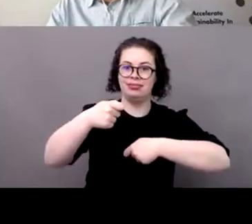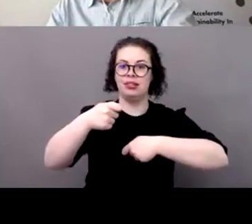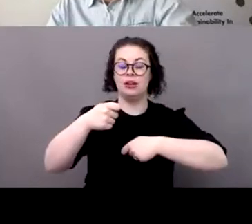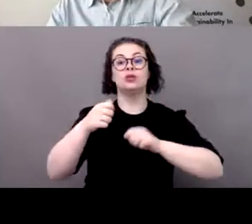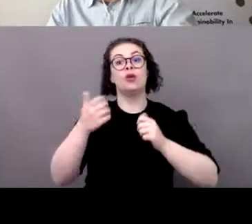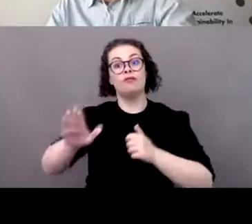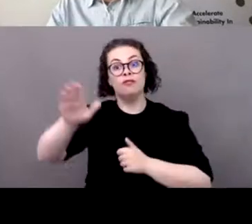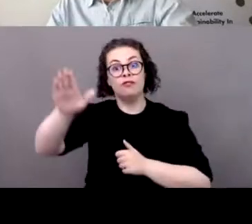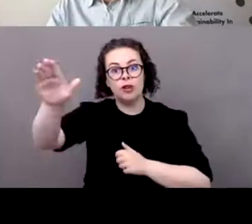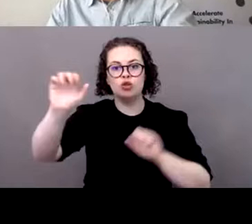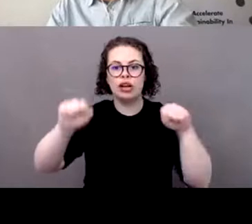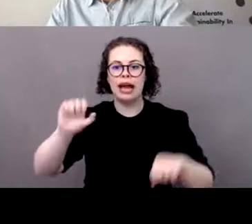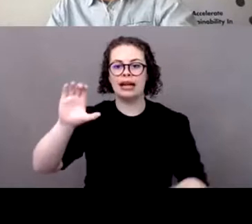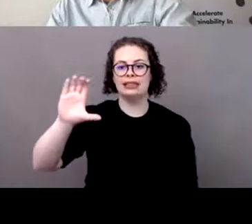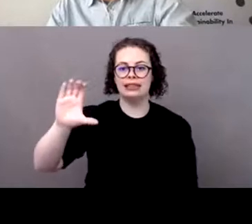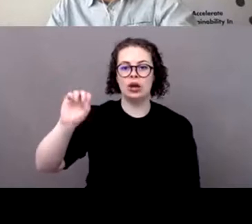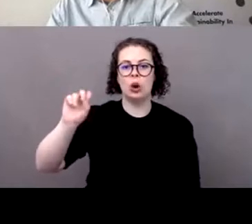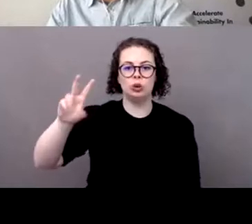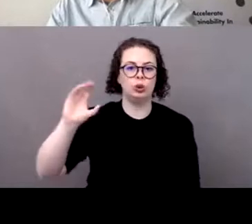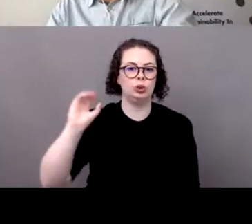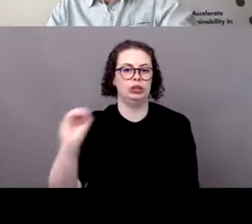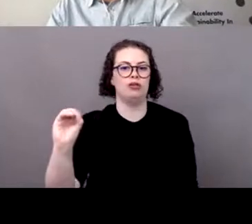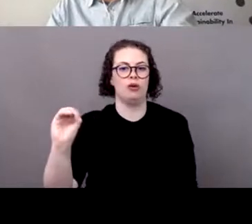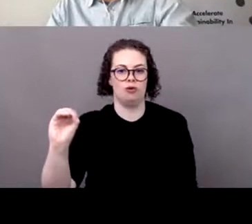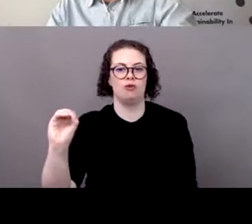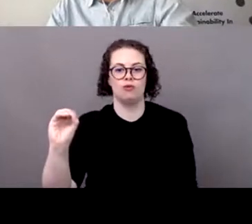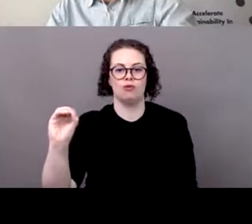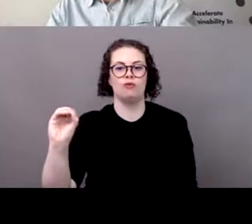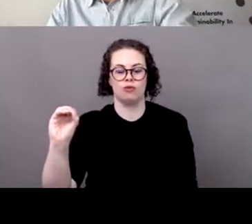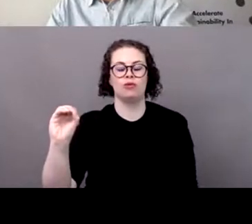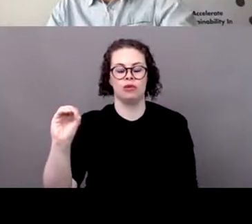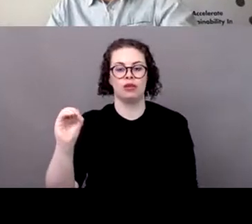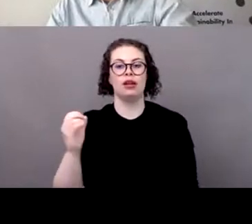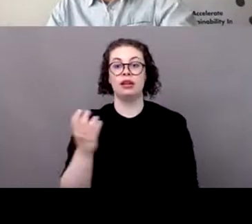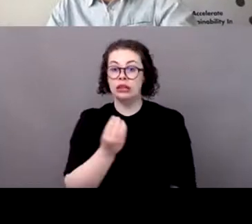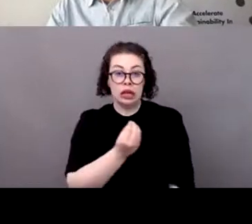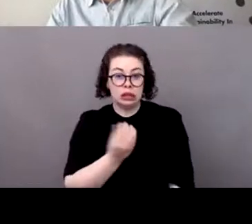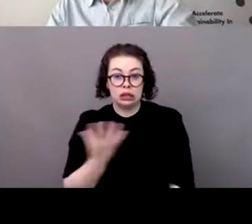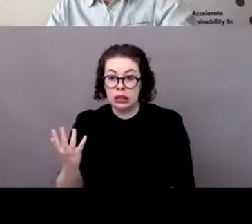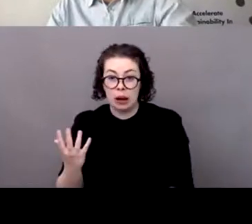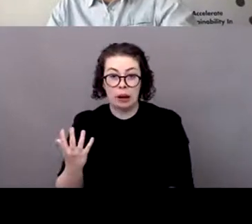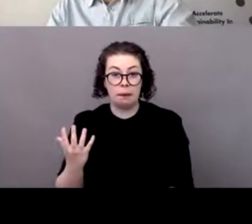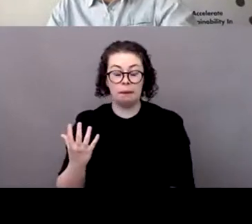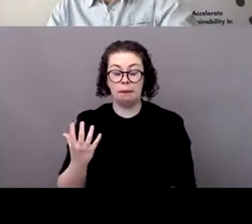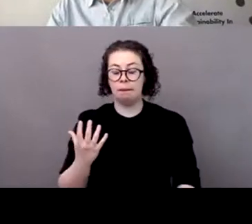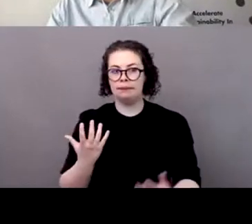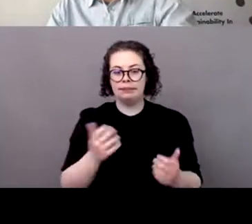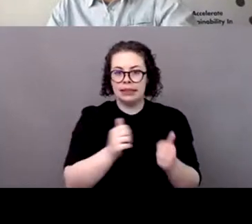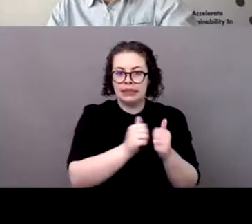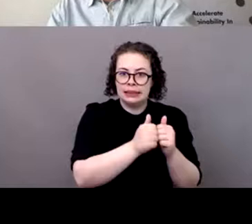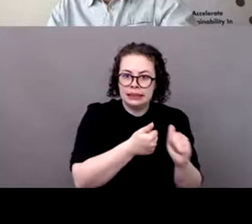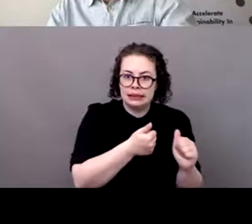possible to control some of those other emissions that are deep in the value chain, so to speak.